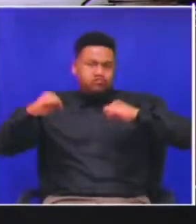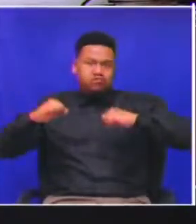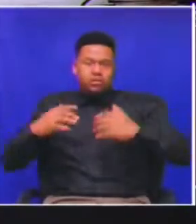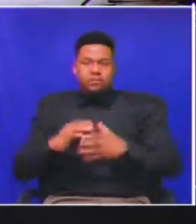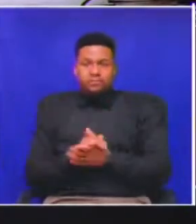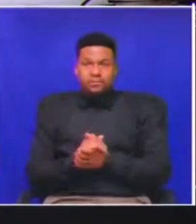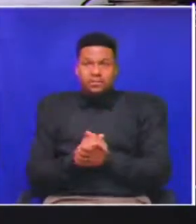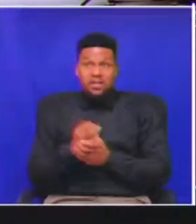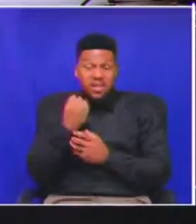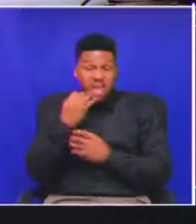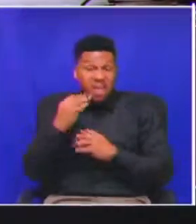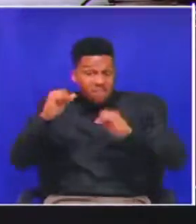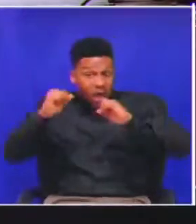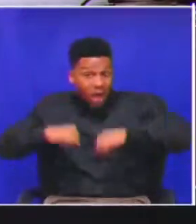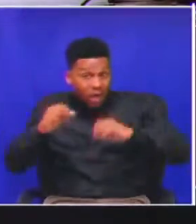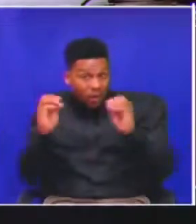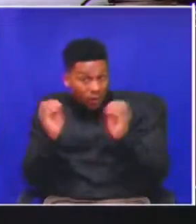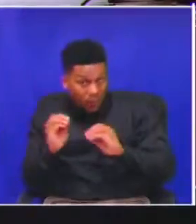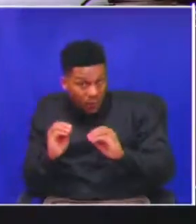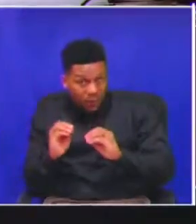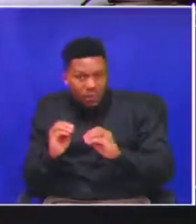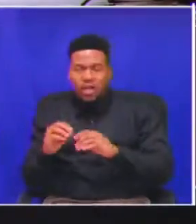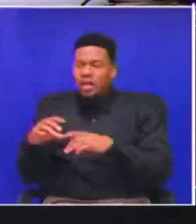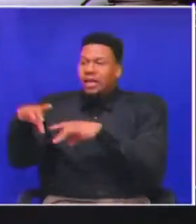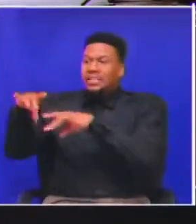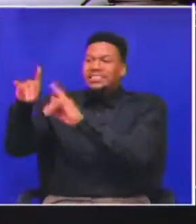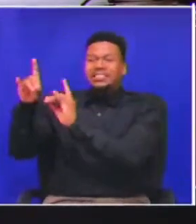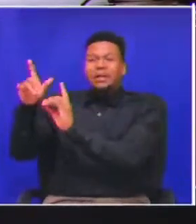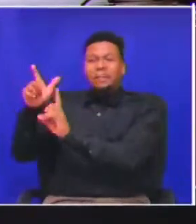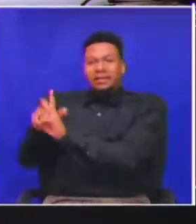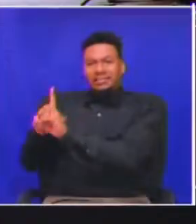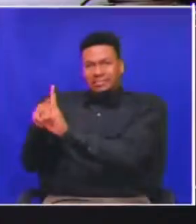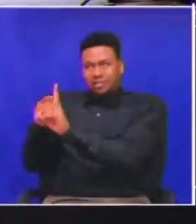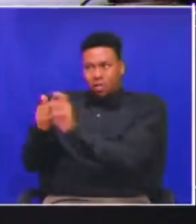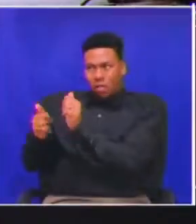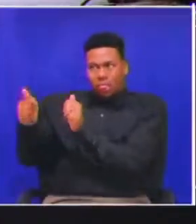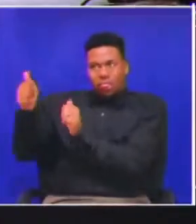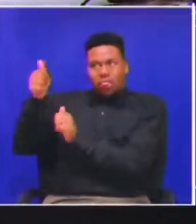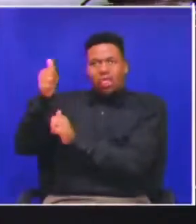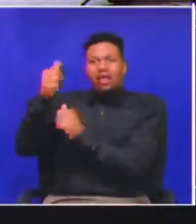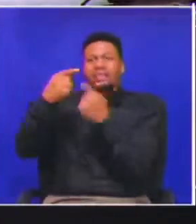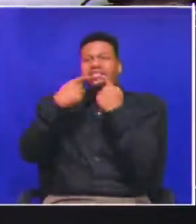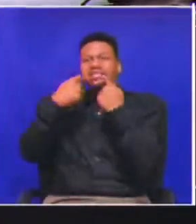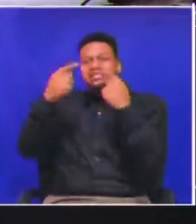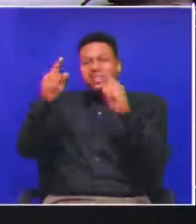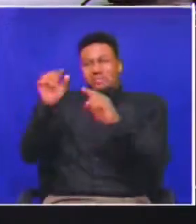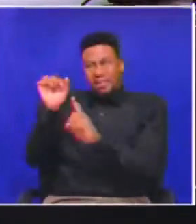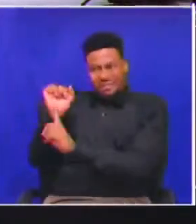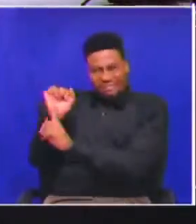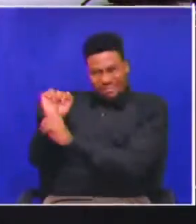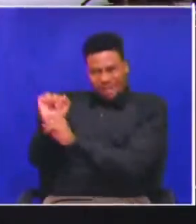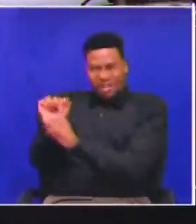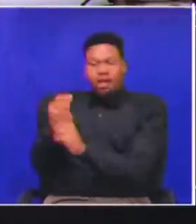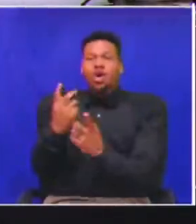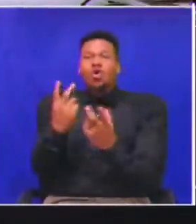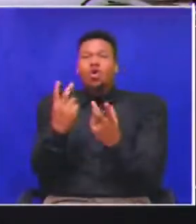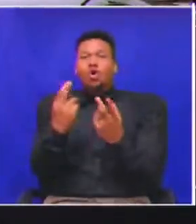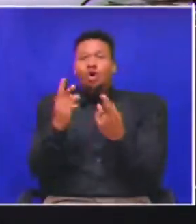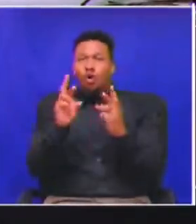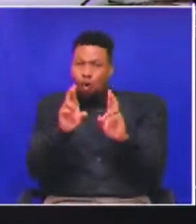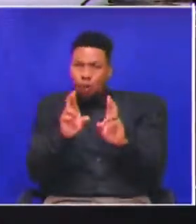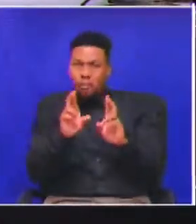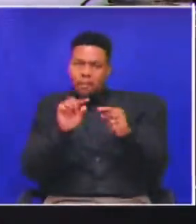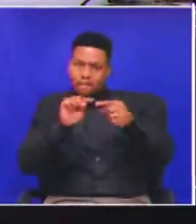chairman's statement will be able to encompass the various consensus points that have been